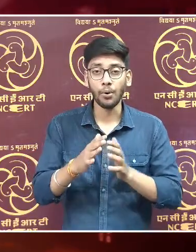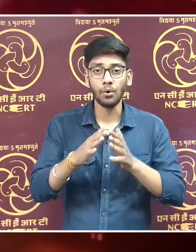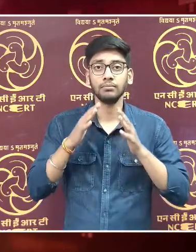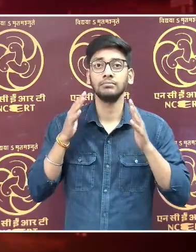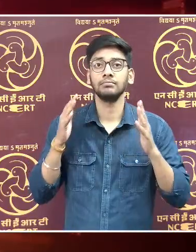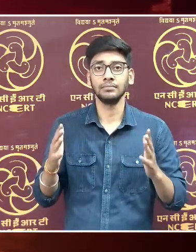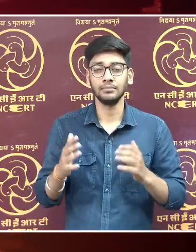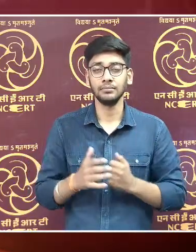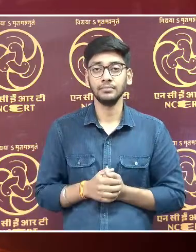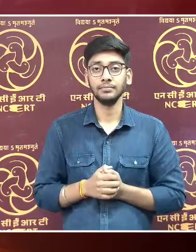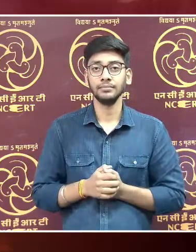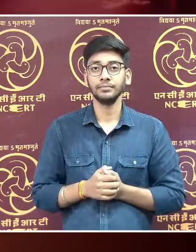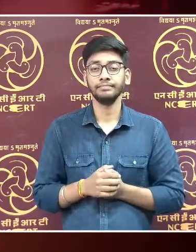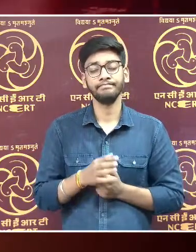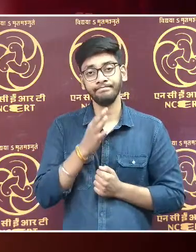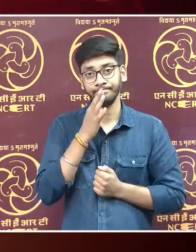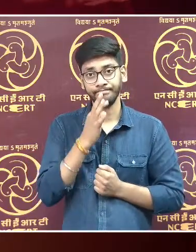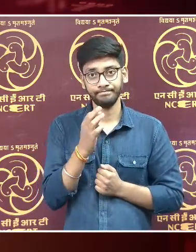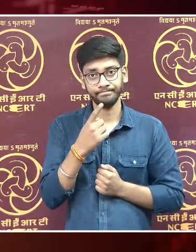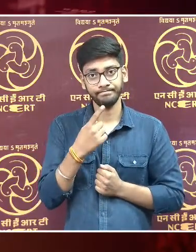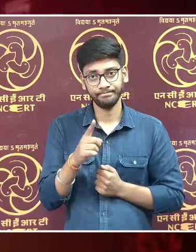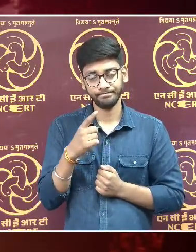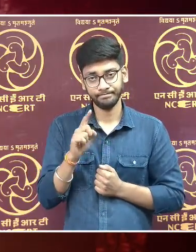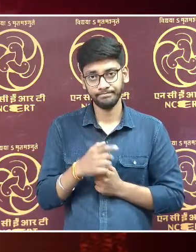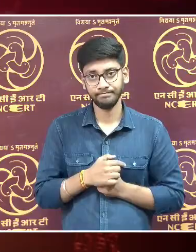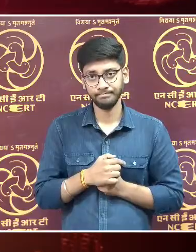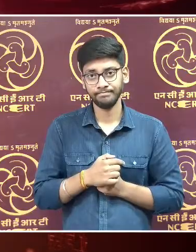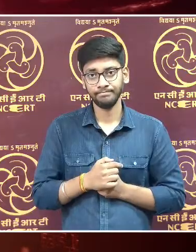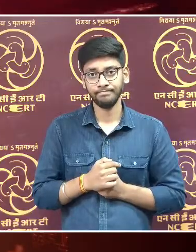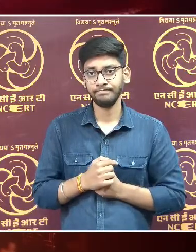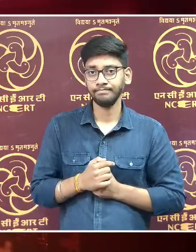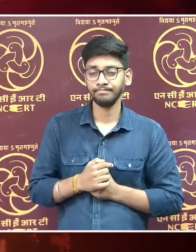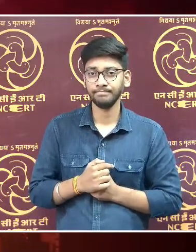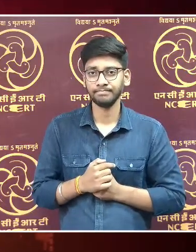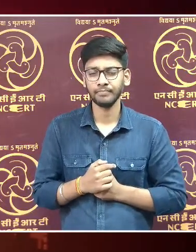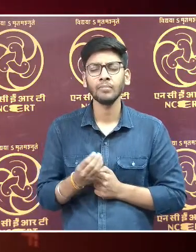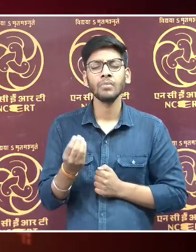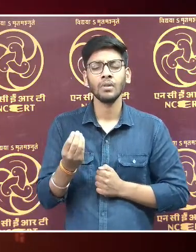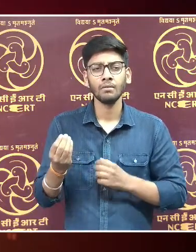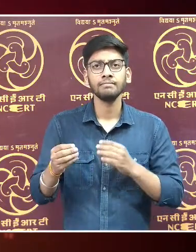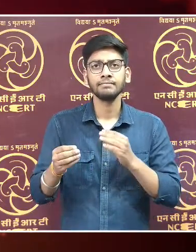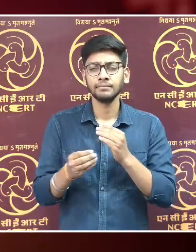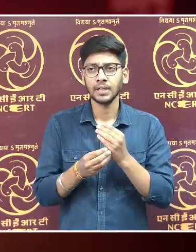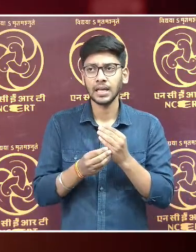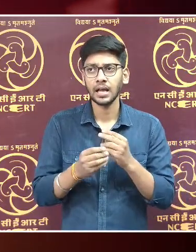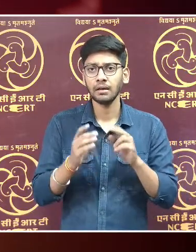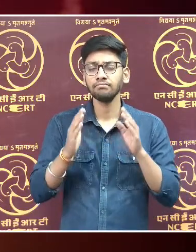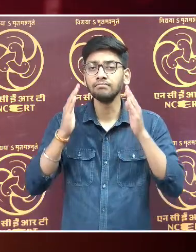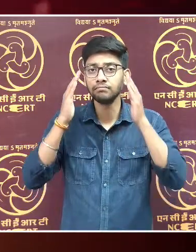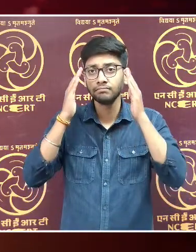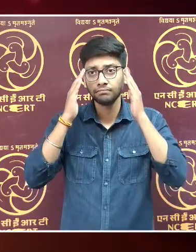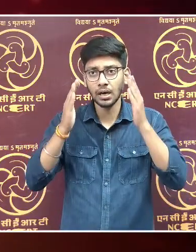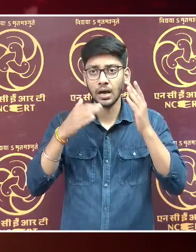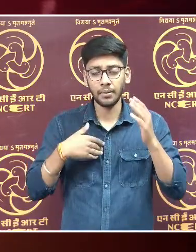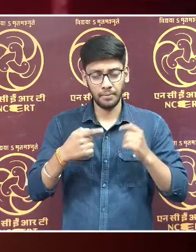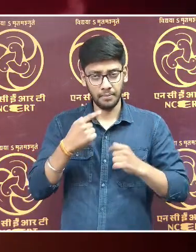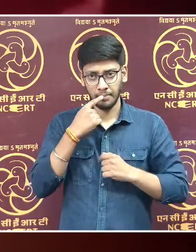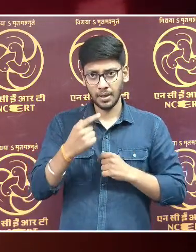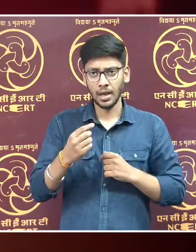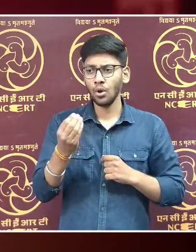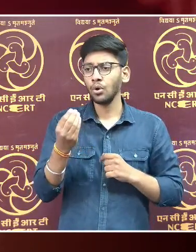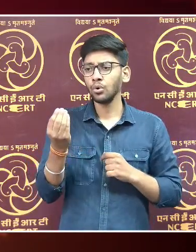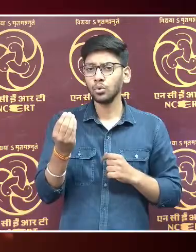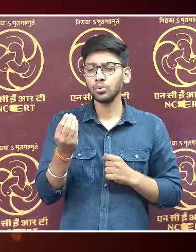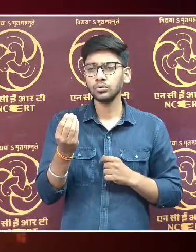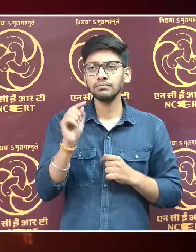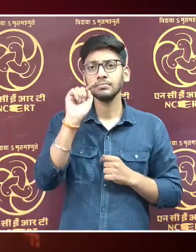Okay. True. Absolutely true. So to be much more specific, I'll want to give you some